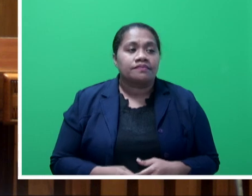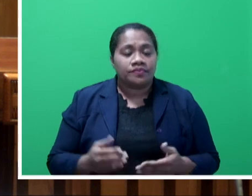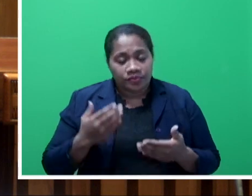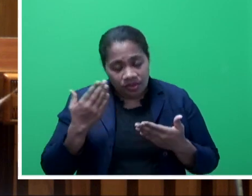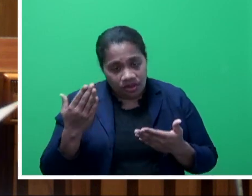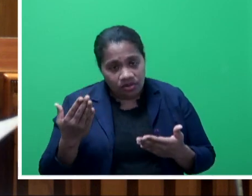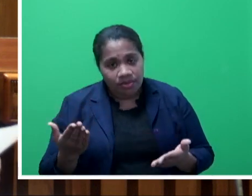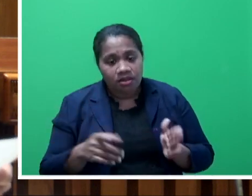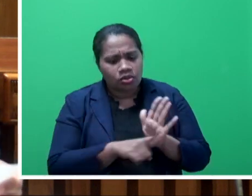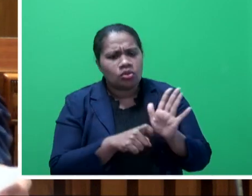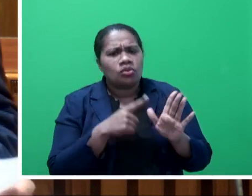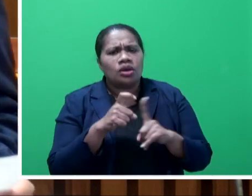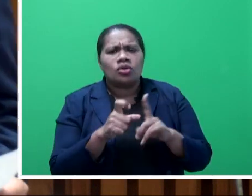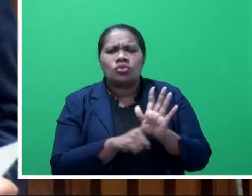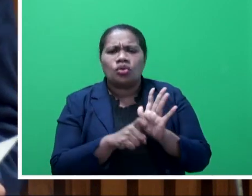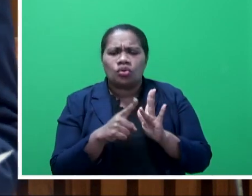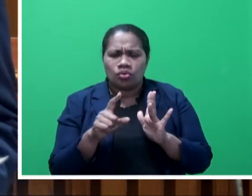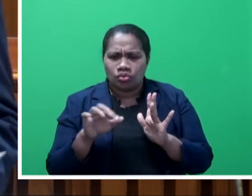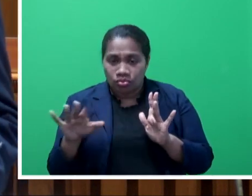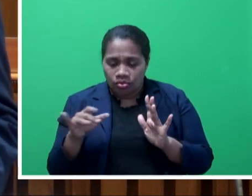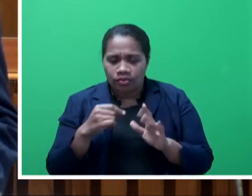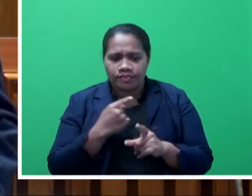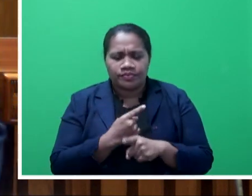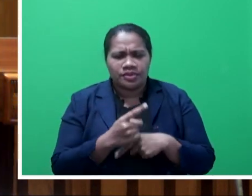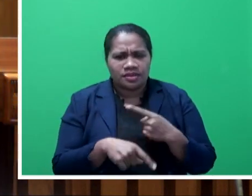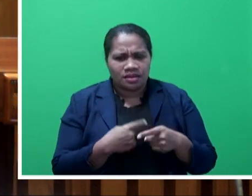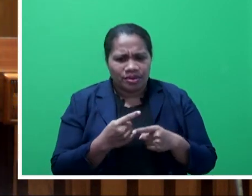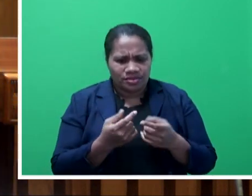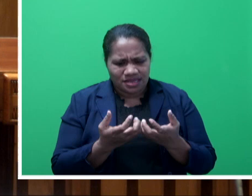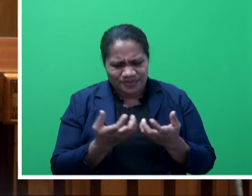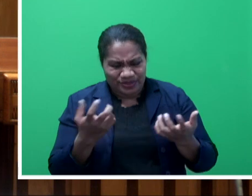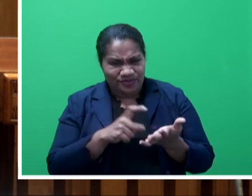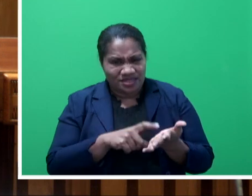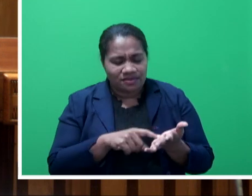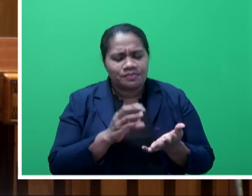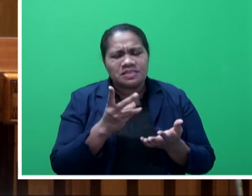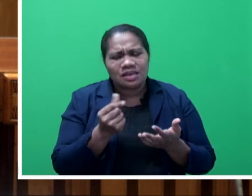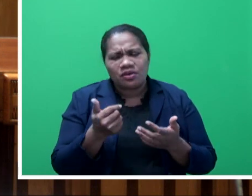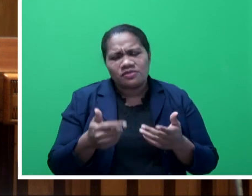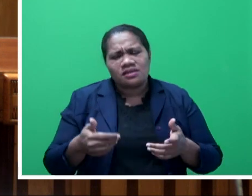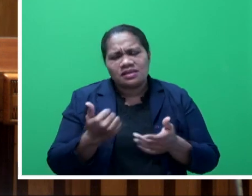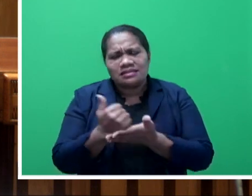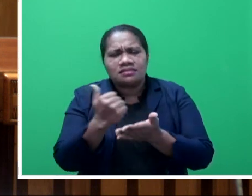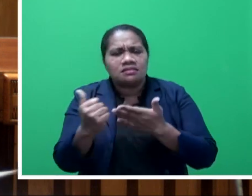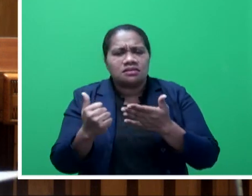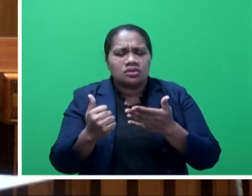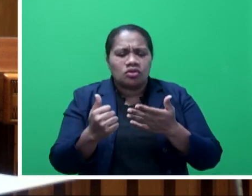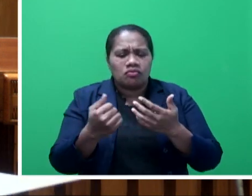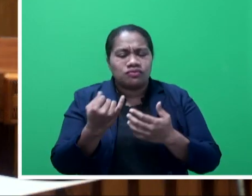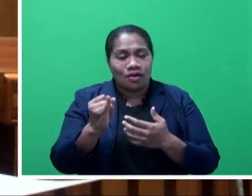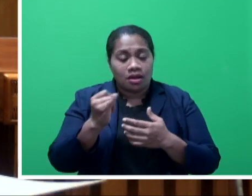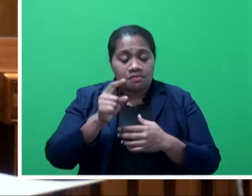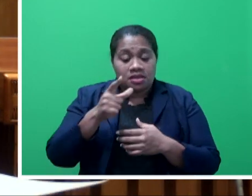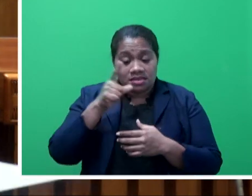And unfortunately, he got some of the figures wrong. But I said this yesterday.